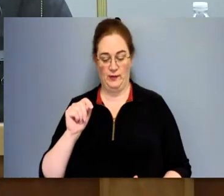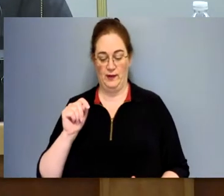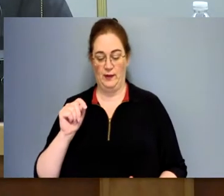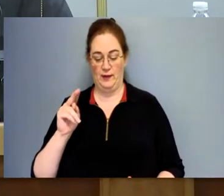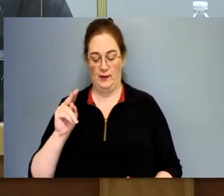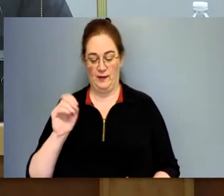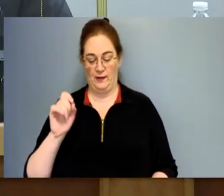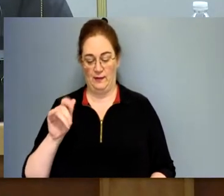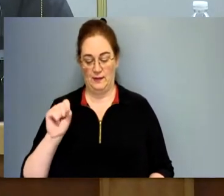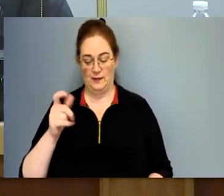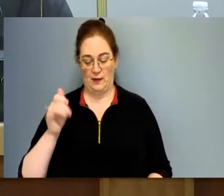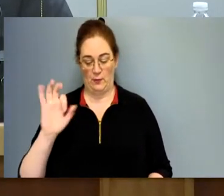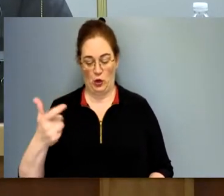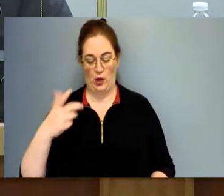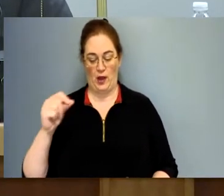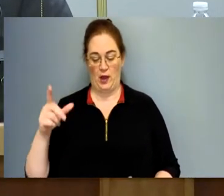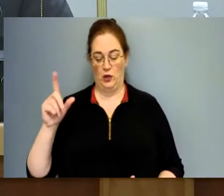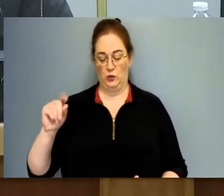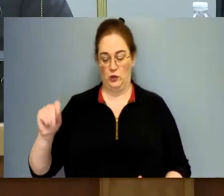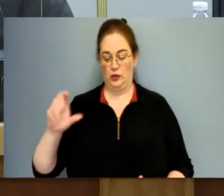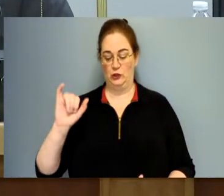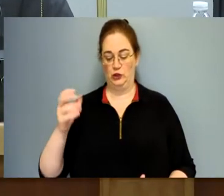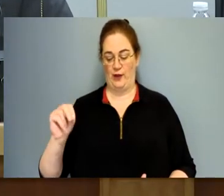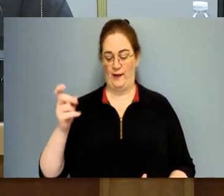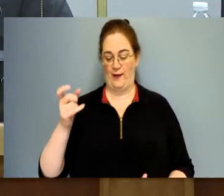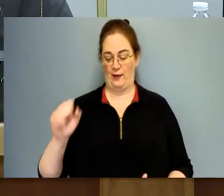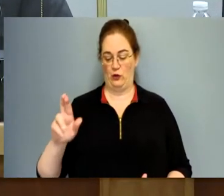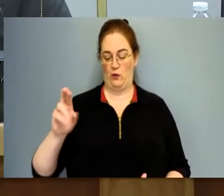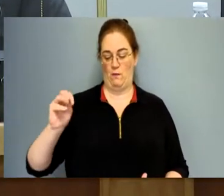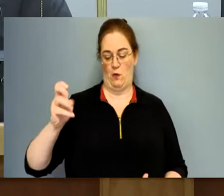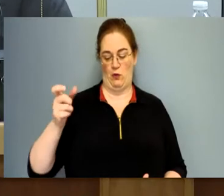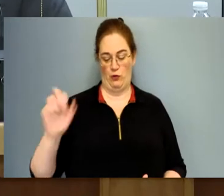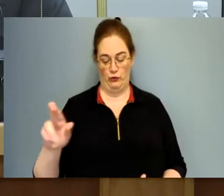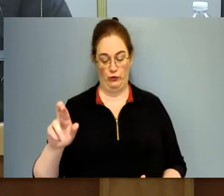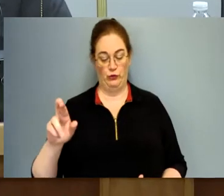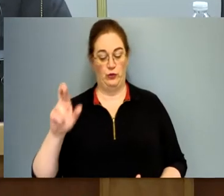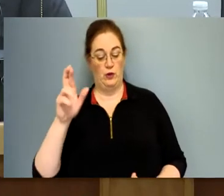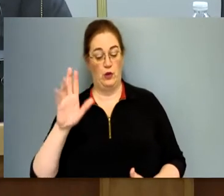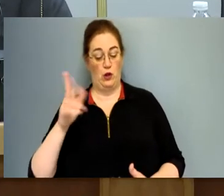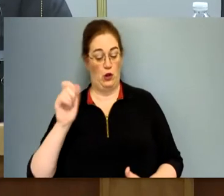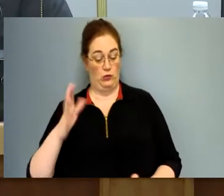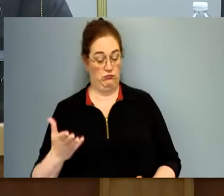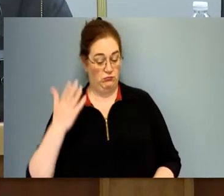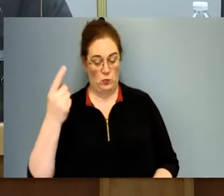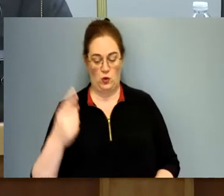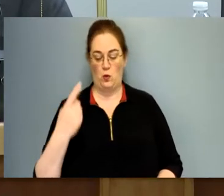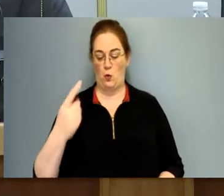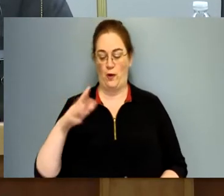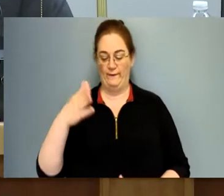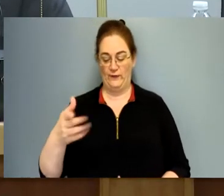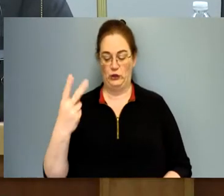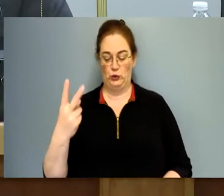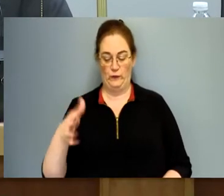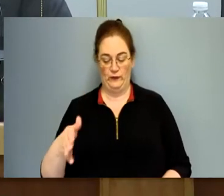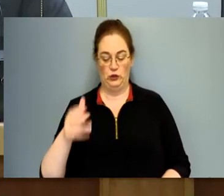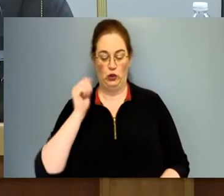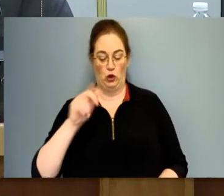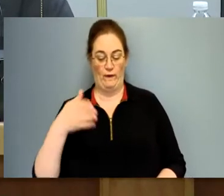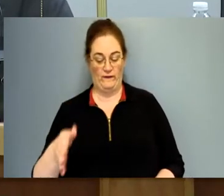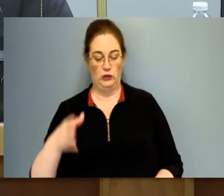and 2020 Laureate Jane Edna Moeller. And whereas the work submitted by Lauren includes One Fish, Two Fish, Girl Fish, Boy